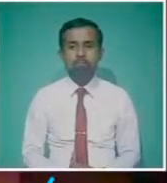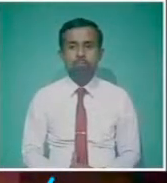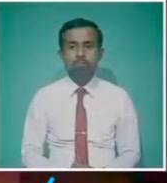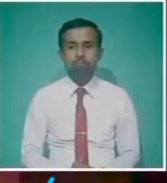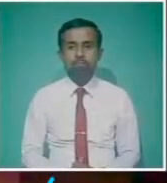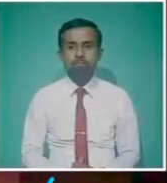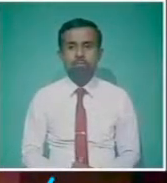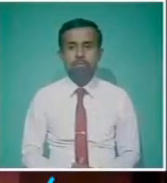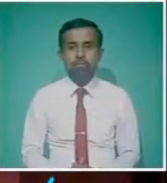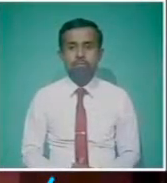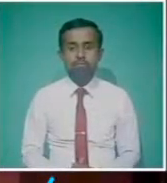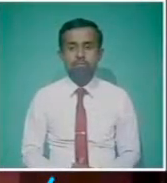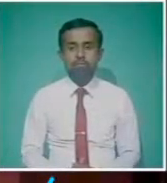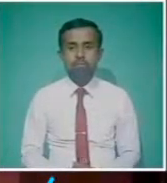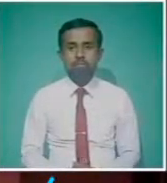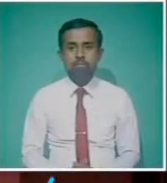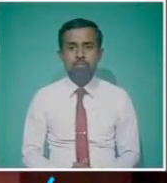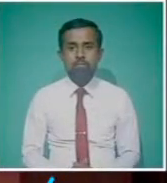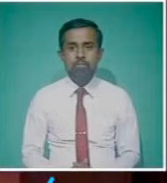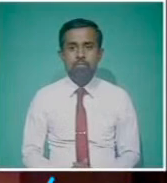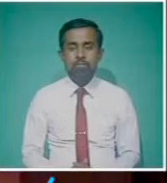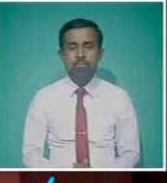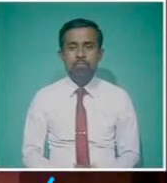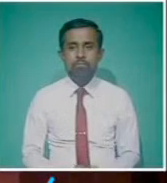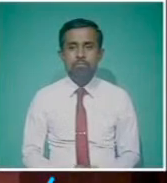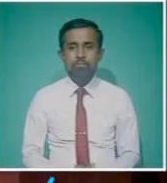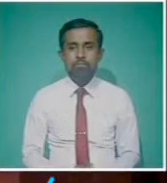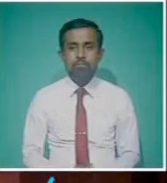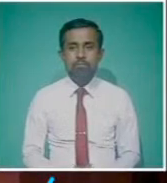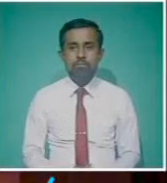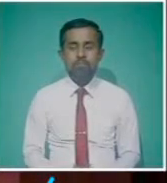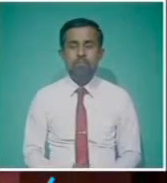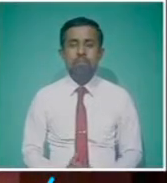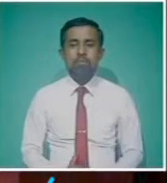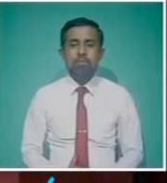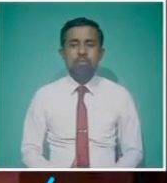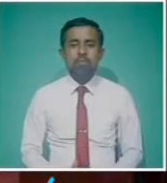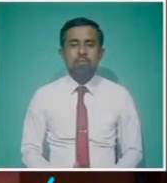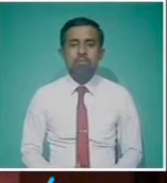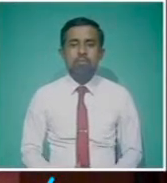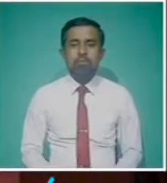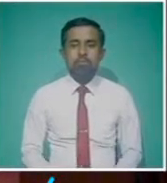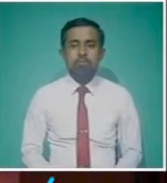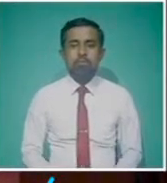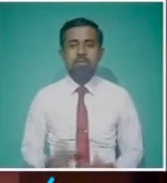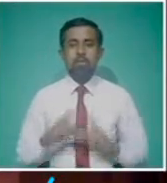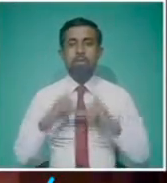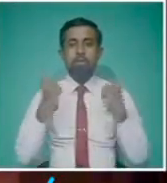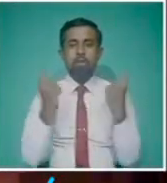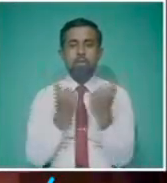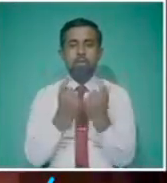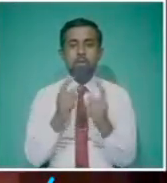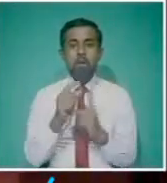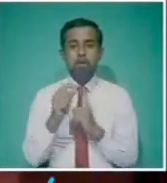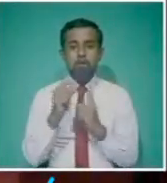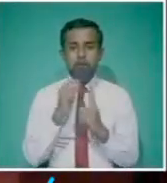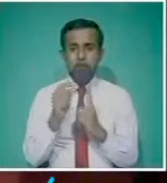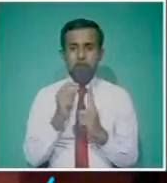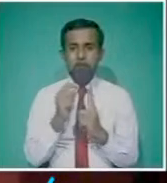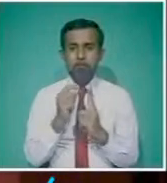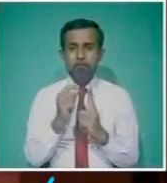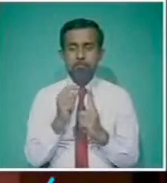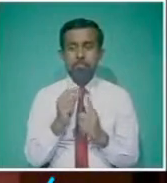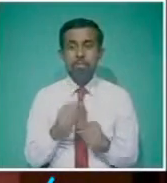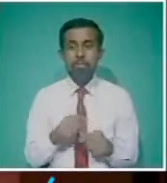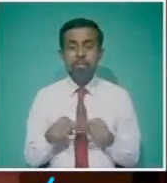White House in the United States to the parliaments of the Commonwealth of Nations, to the people